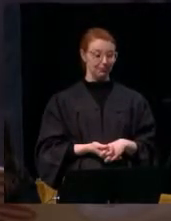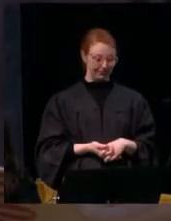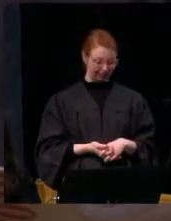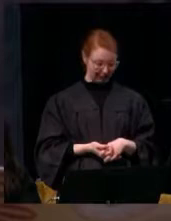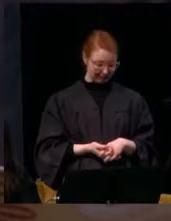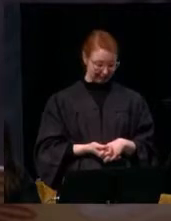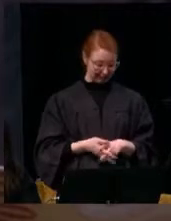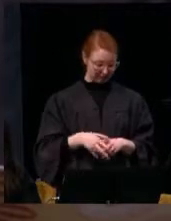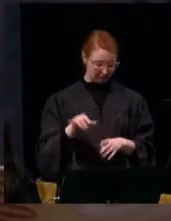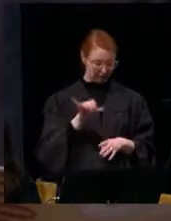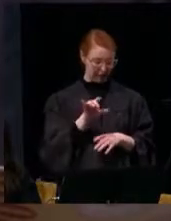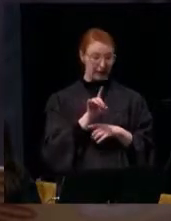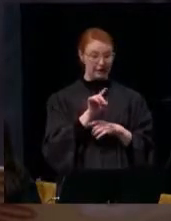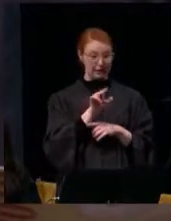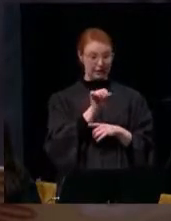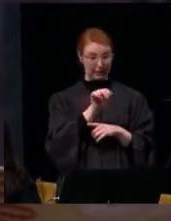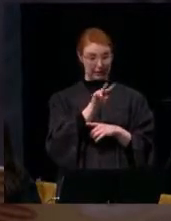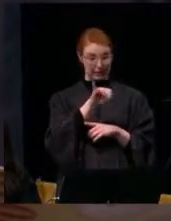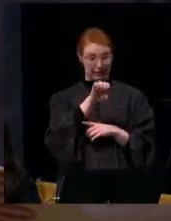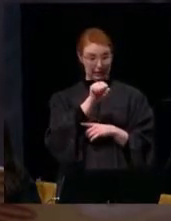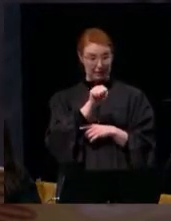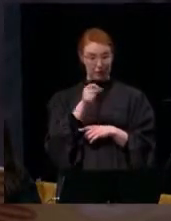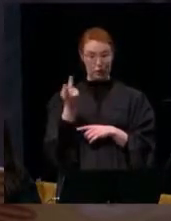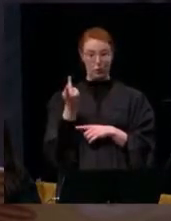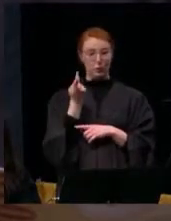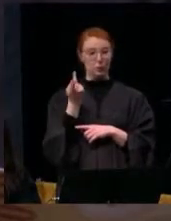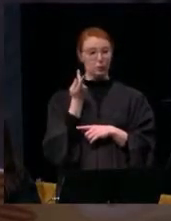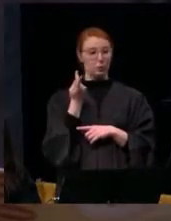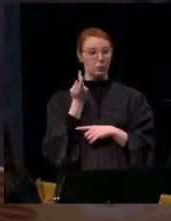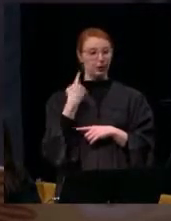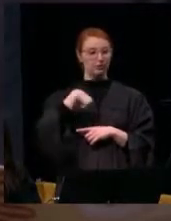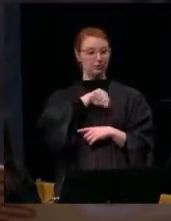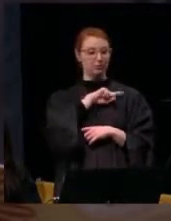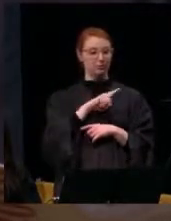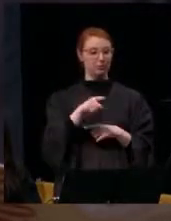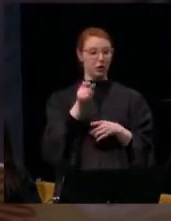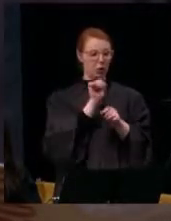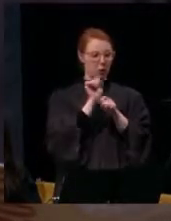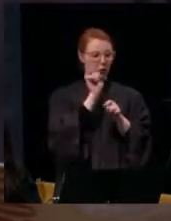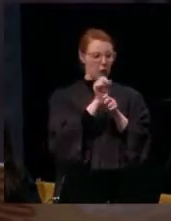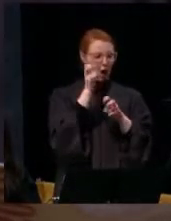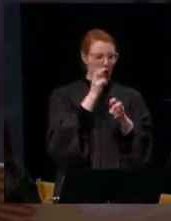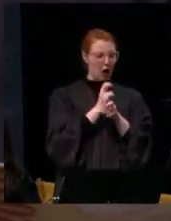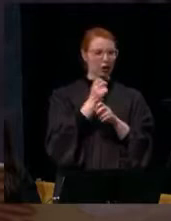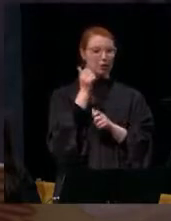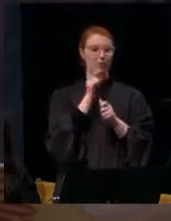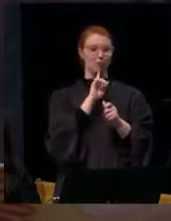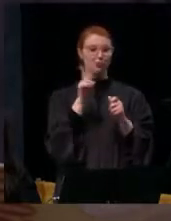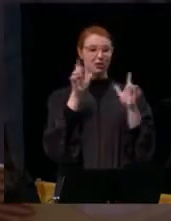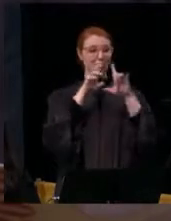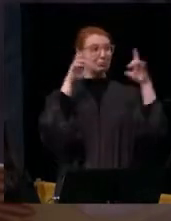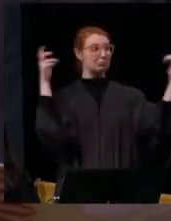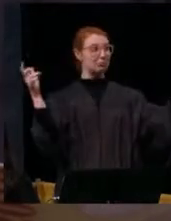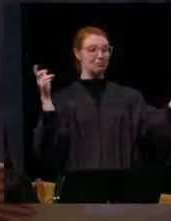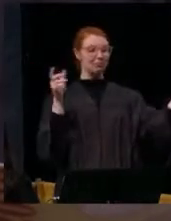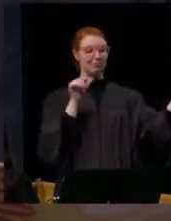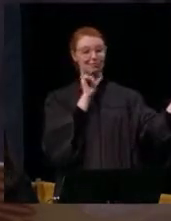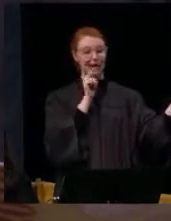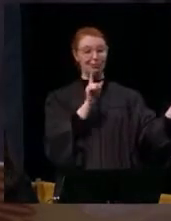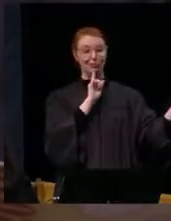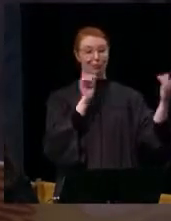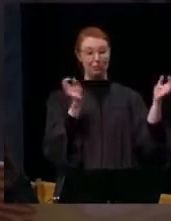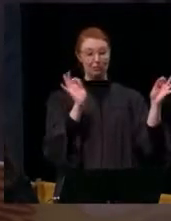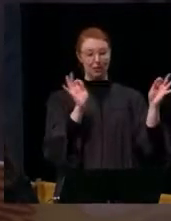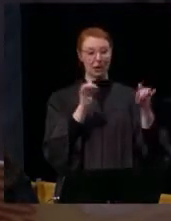Like Judge Davies, we worked for years on issues which in the eyes of the universe seem so trivial. But similarly, one